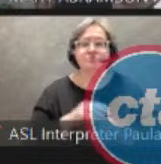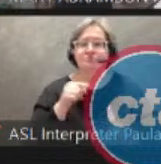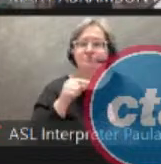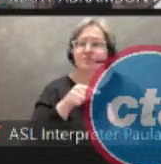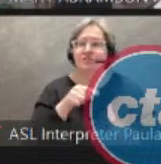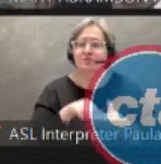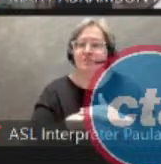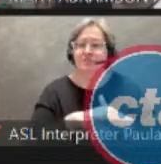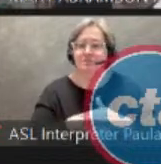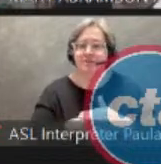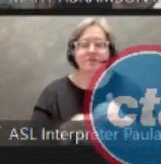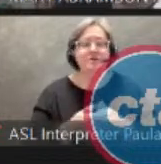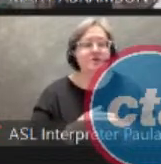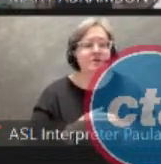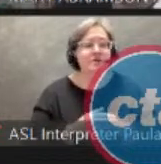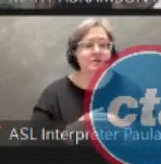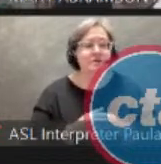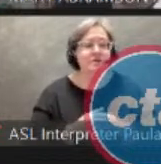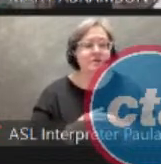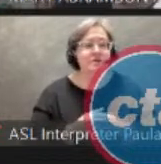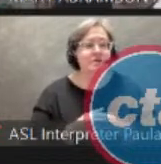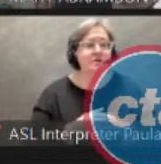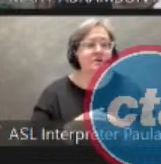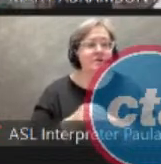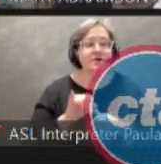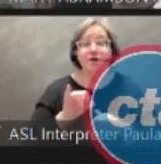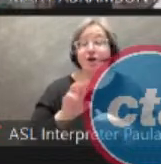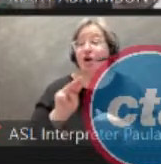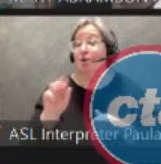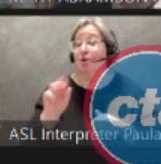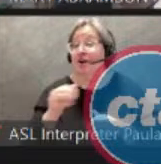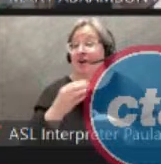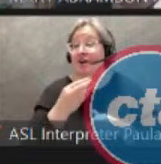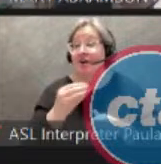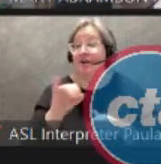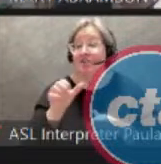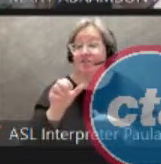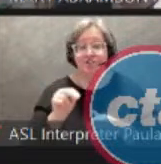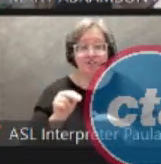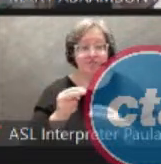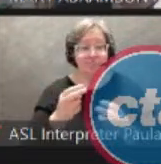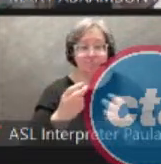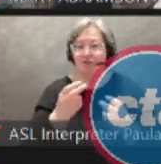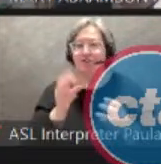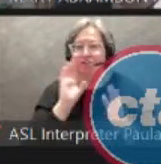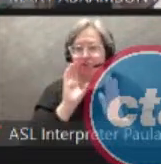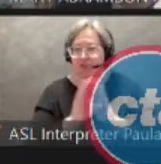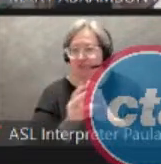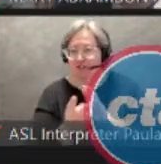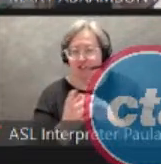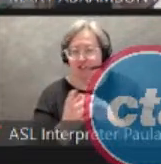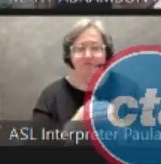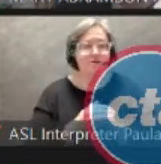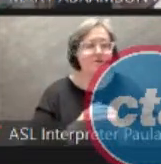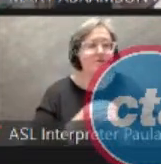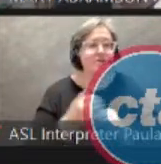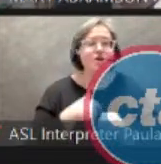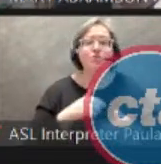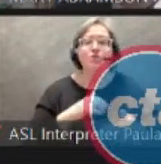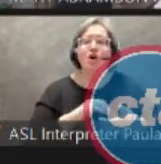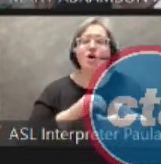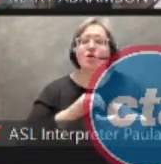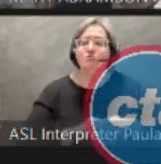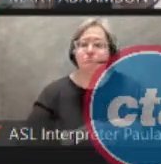community, and you can see here, we have our Irma and Jason, an example of some of the outreach that they did. We coordinated with MOPD, the